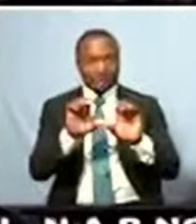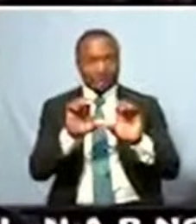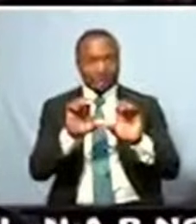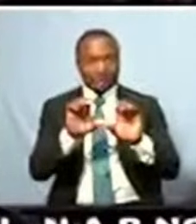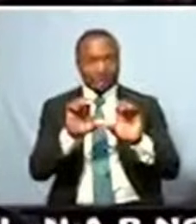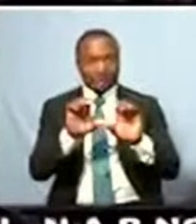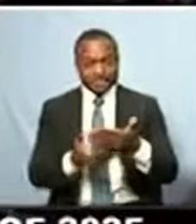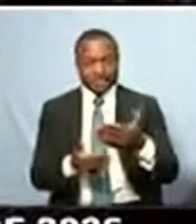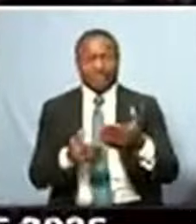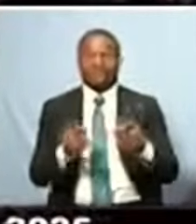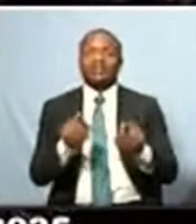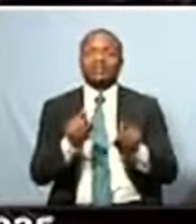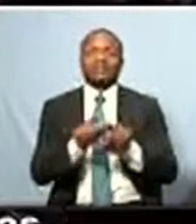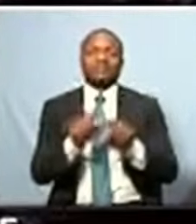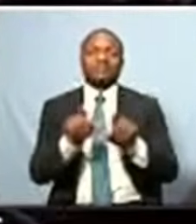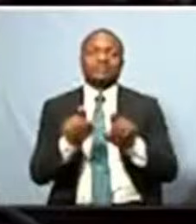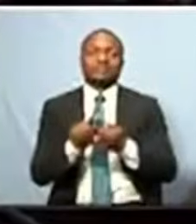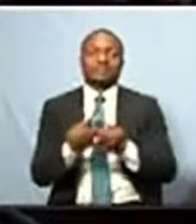these are related.